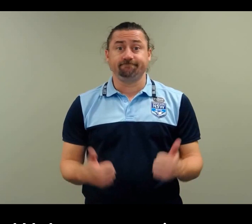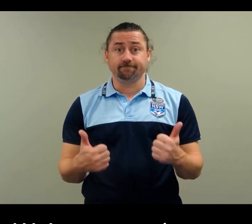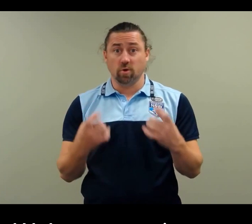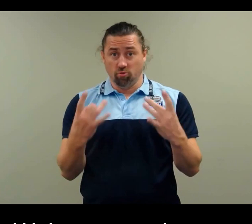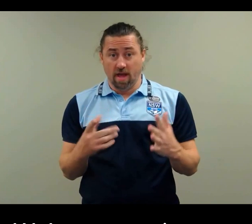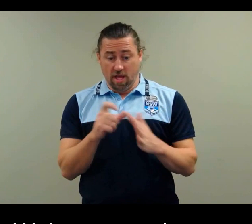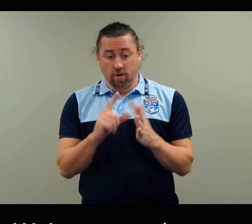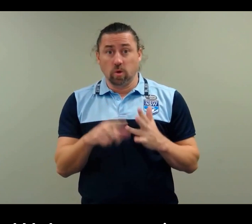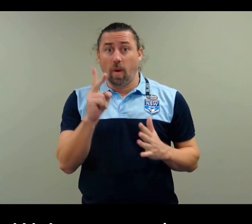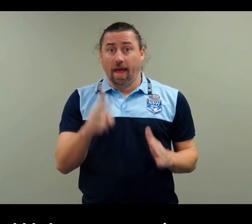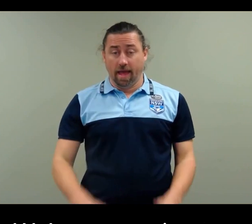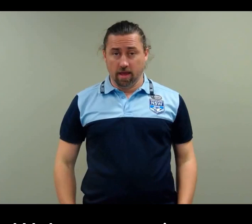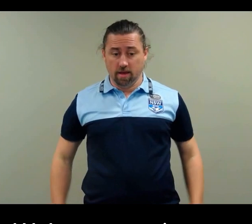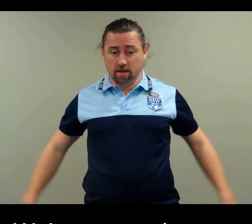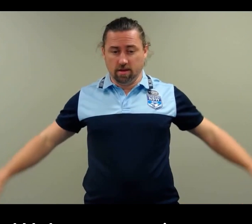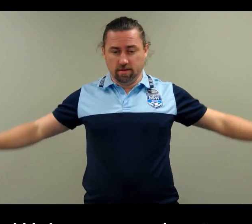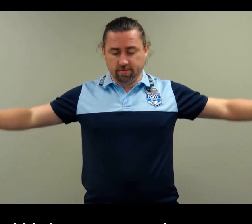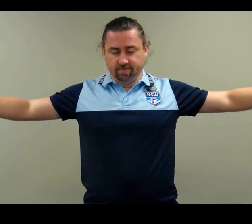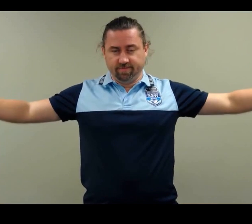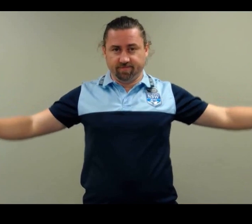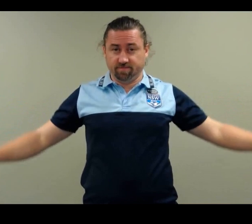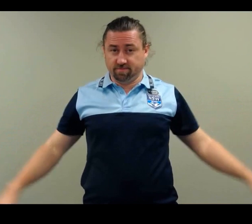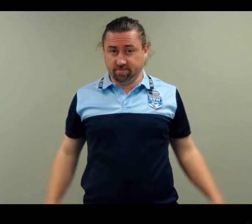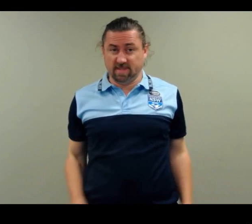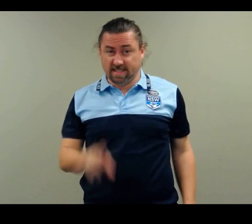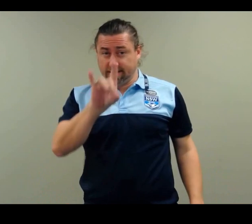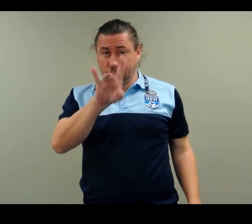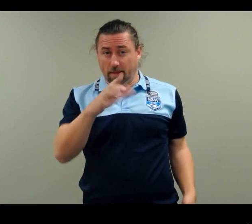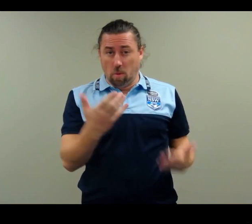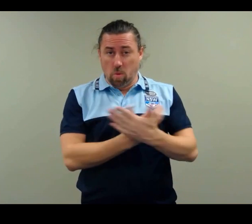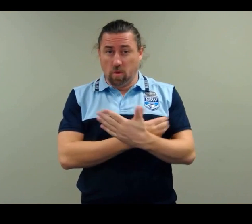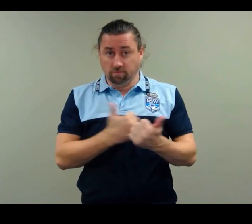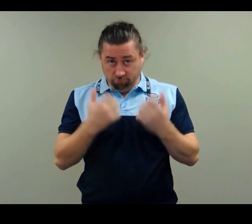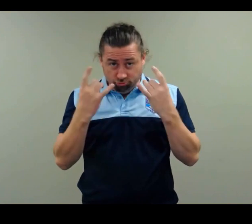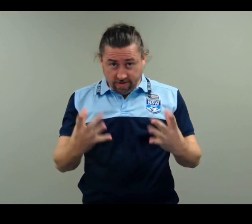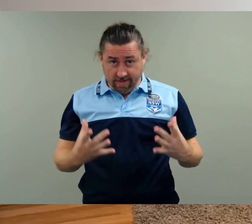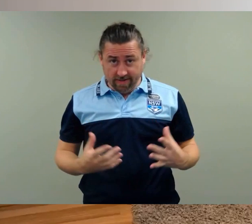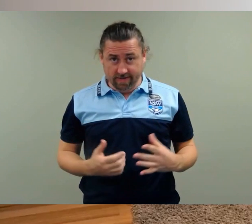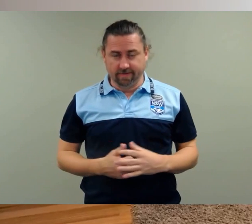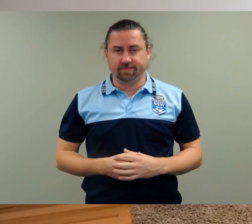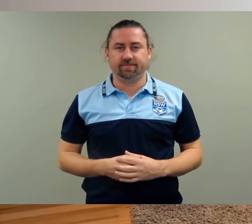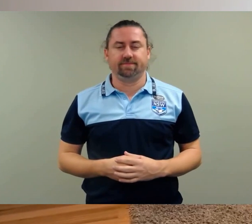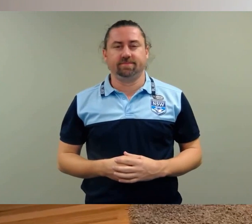We're now going to perform the shoulder abduction exercise another 10 times. Let's go.